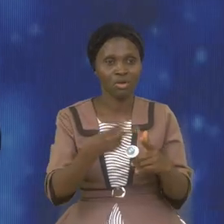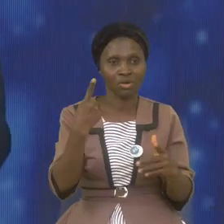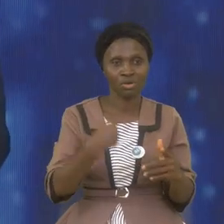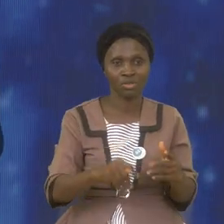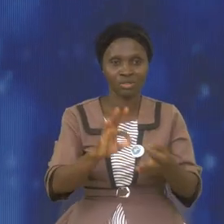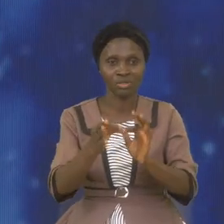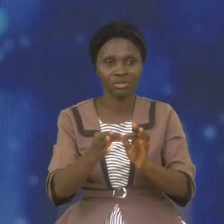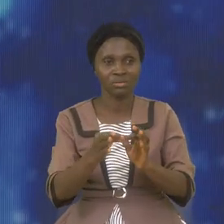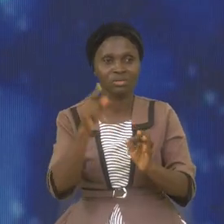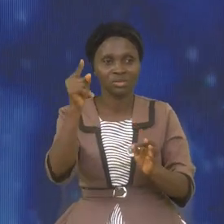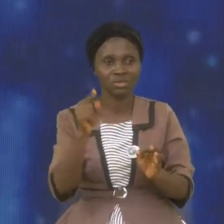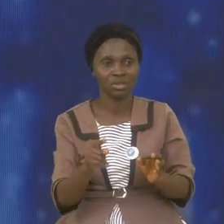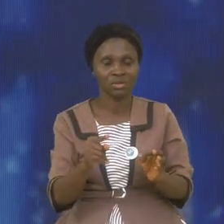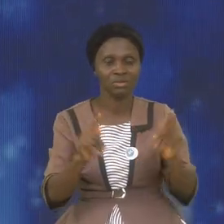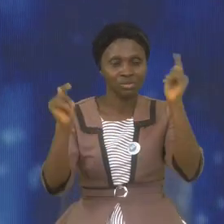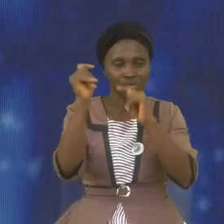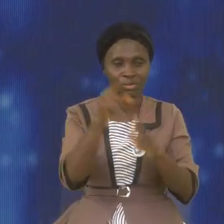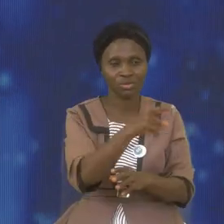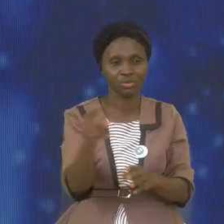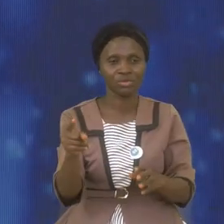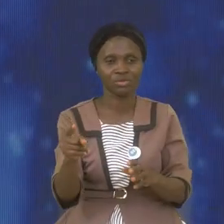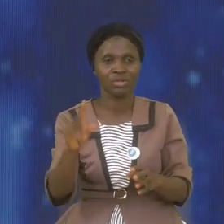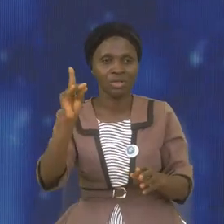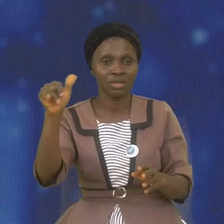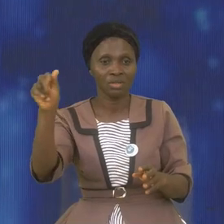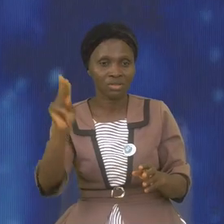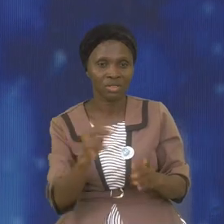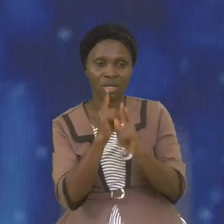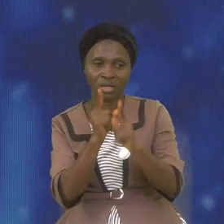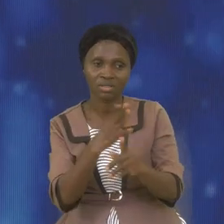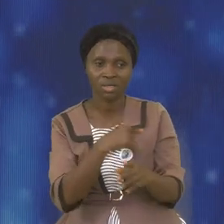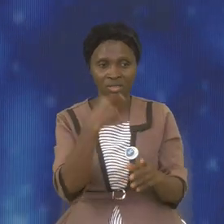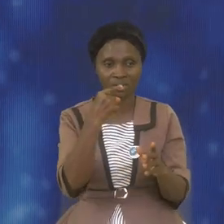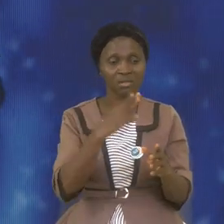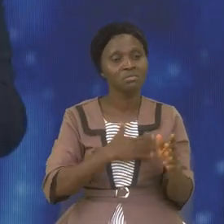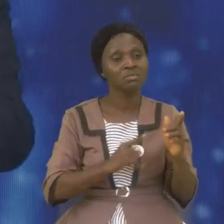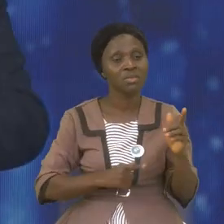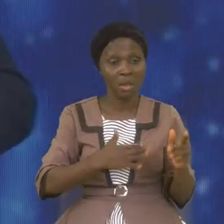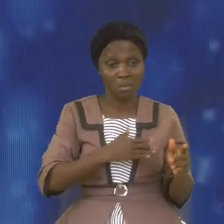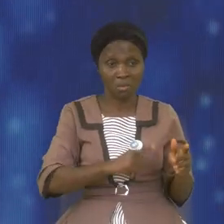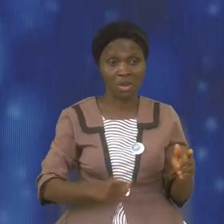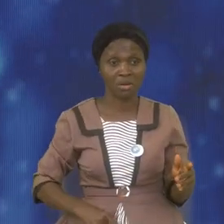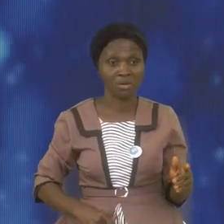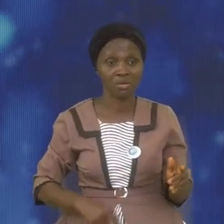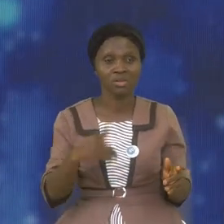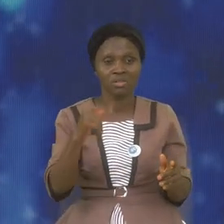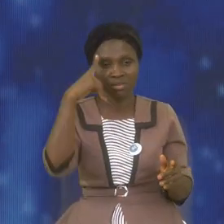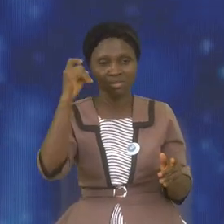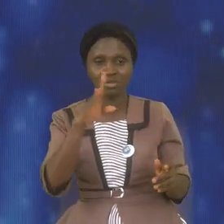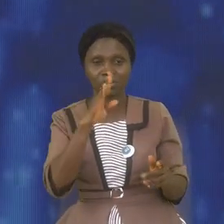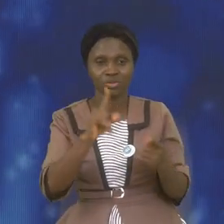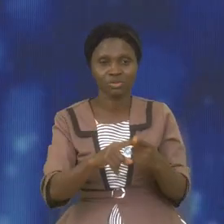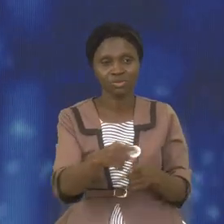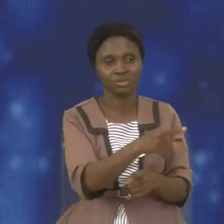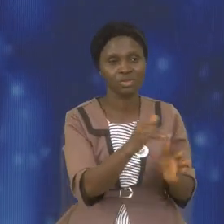Belteshazzar answered, Daniel answered and said, my lord, the dream be to